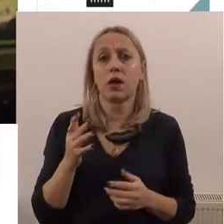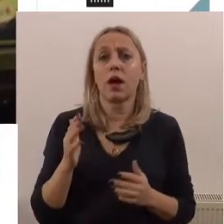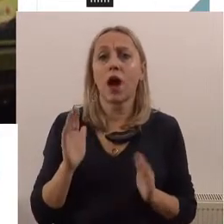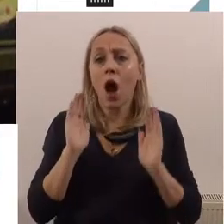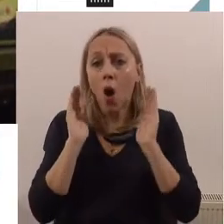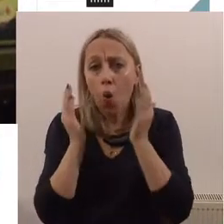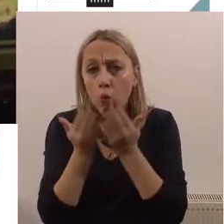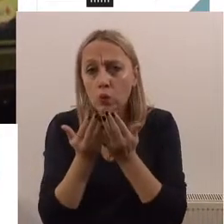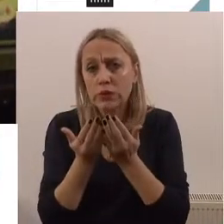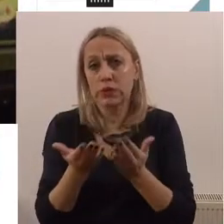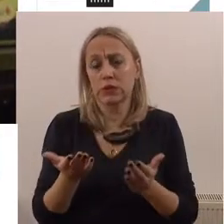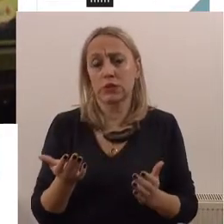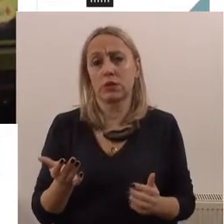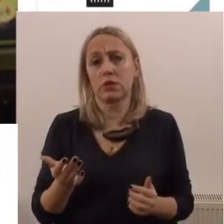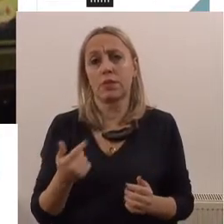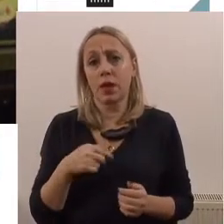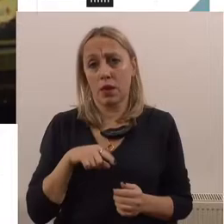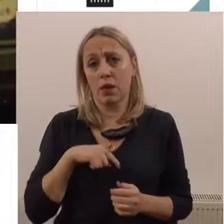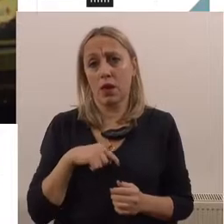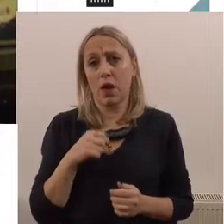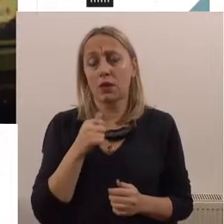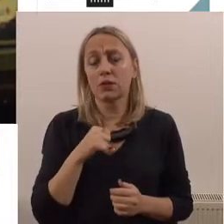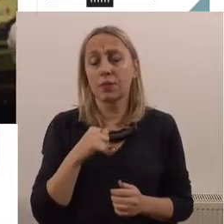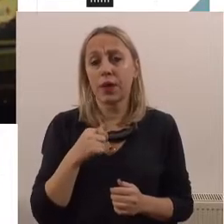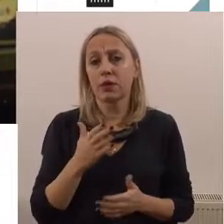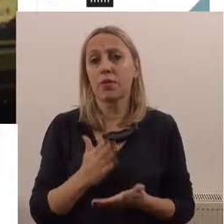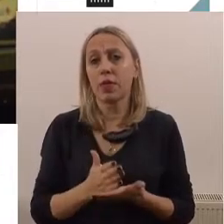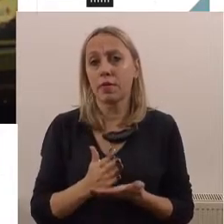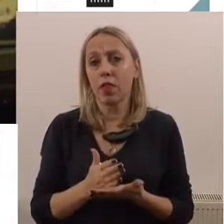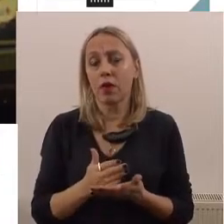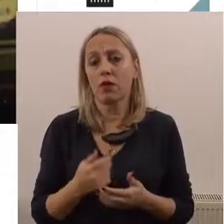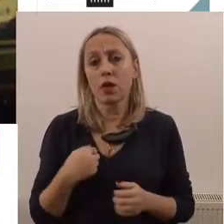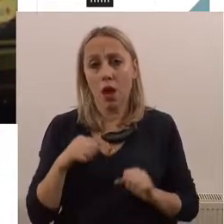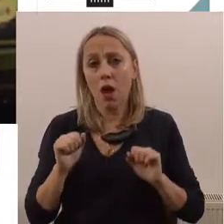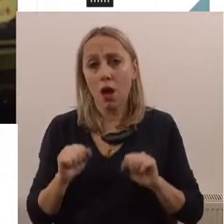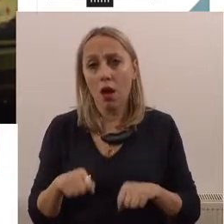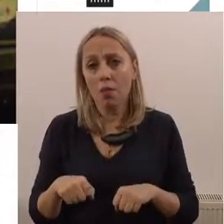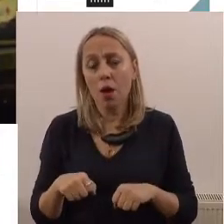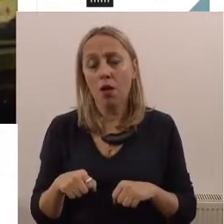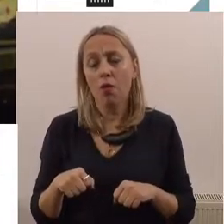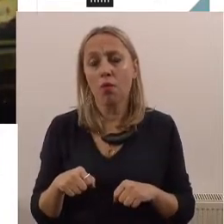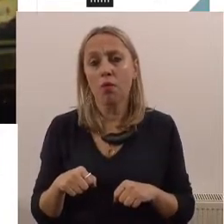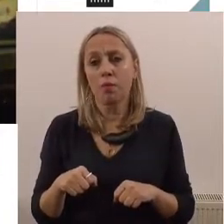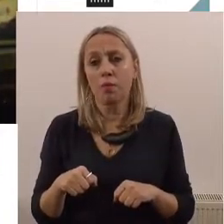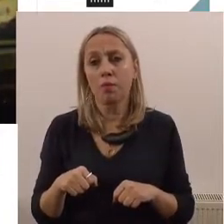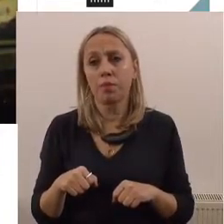blind, for the people with autism.